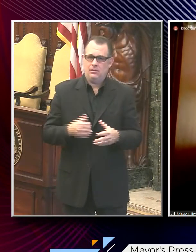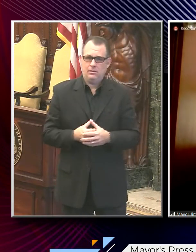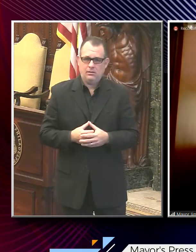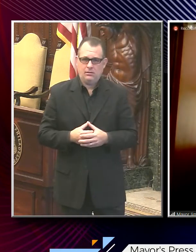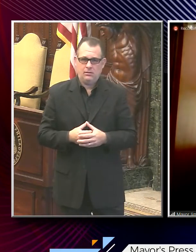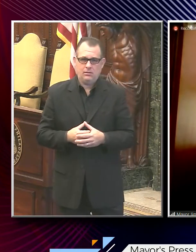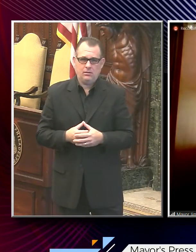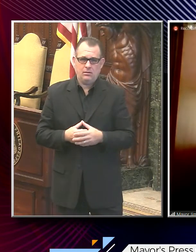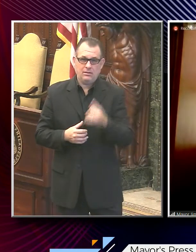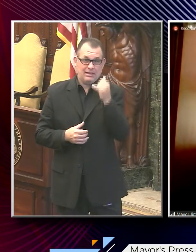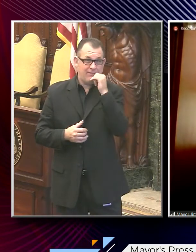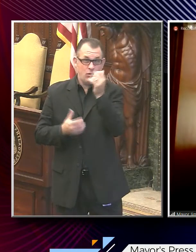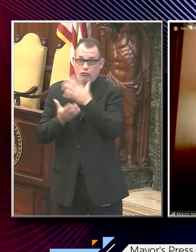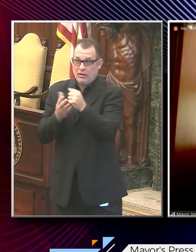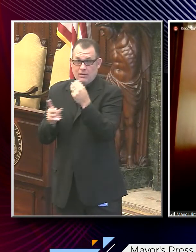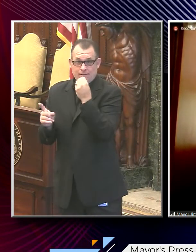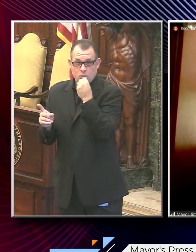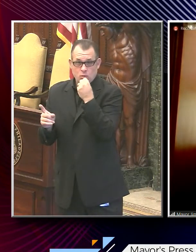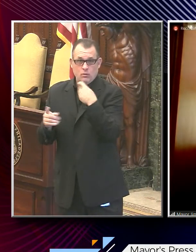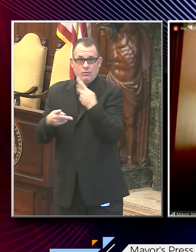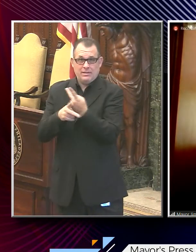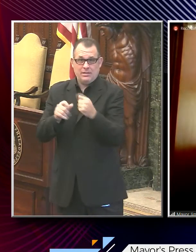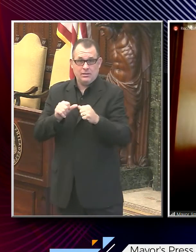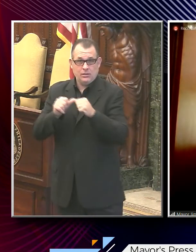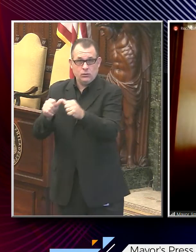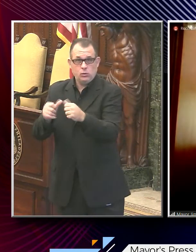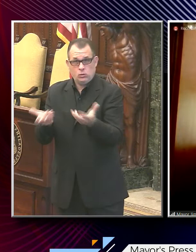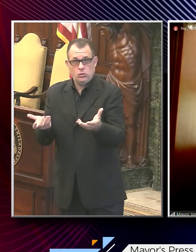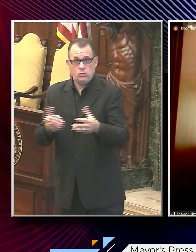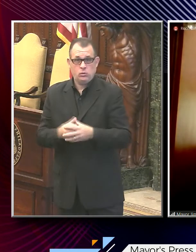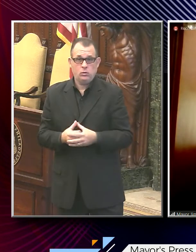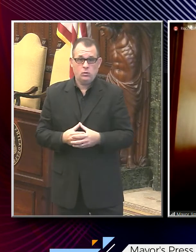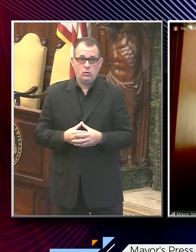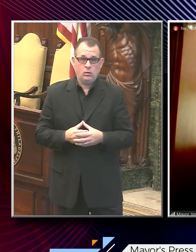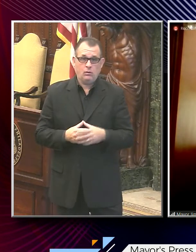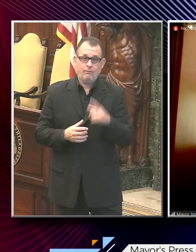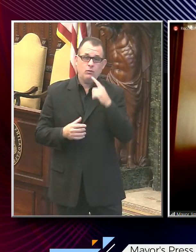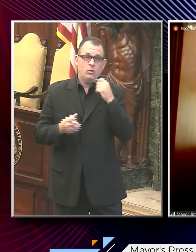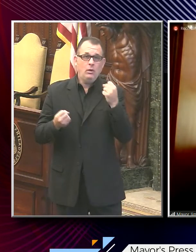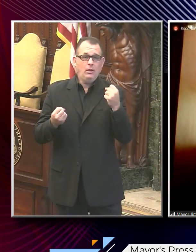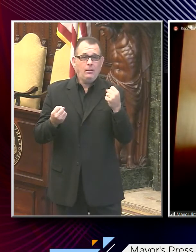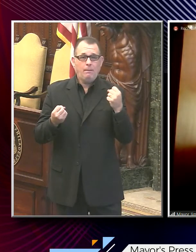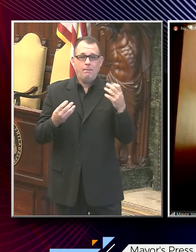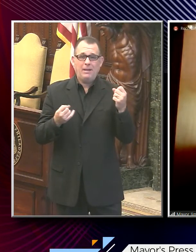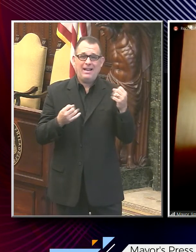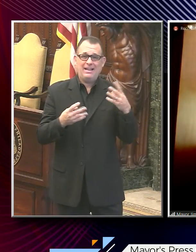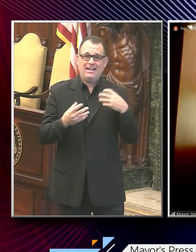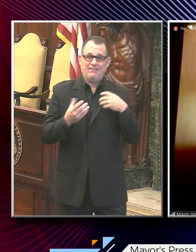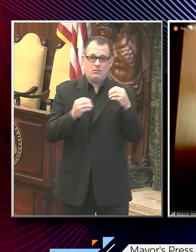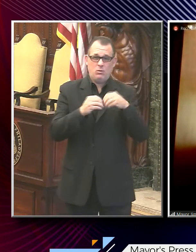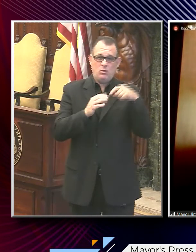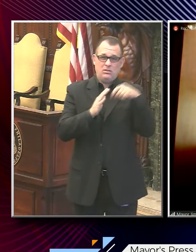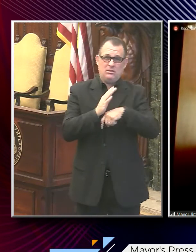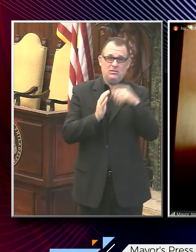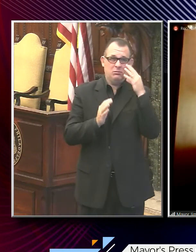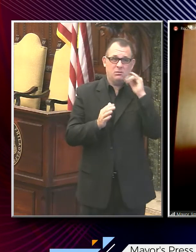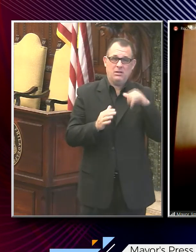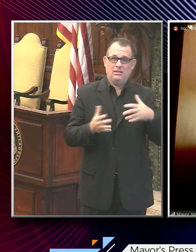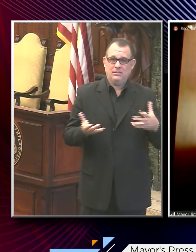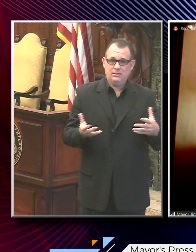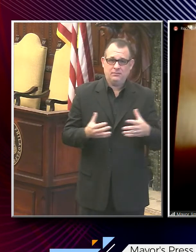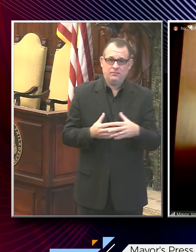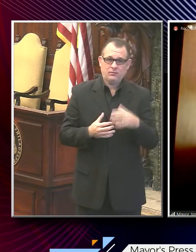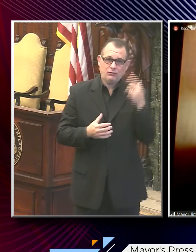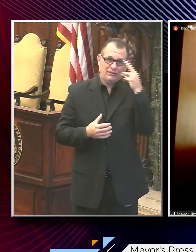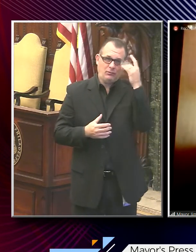stopping unless someone on here from managing director's office has other information that I don't have. But that's the reason we went to 1 day,